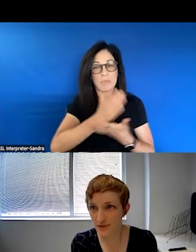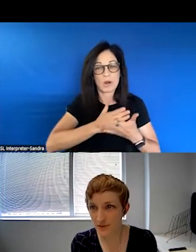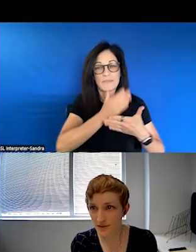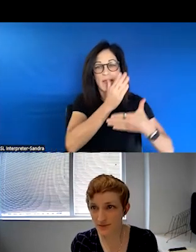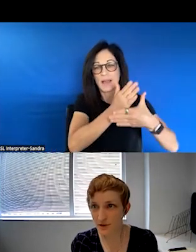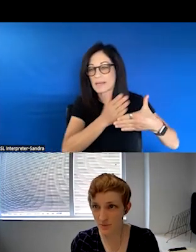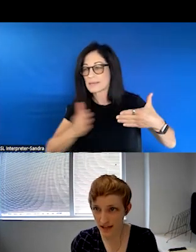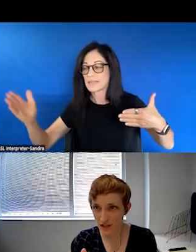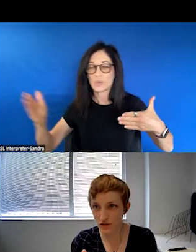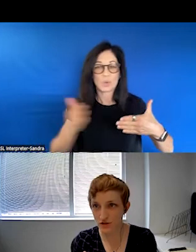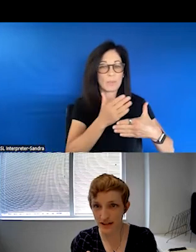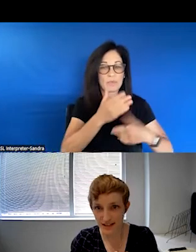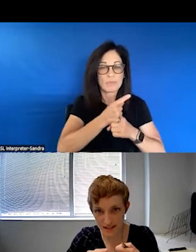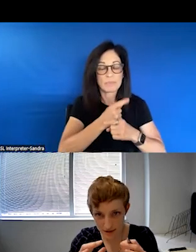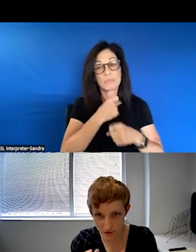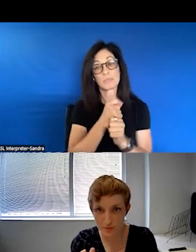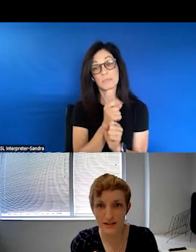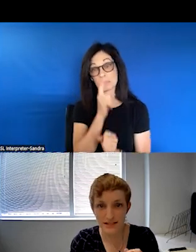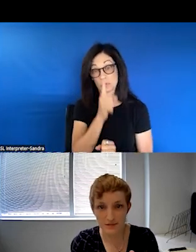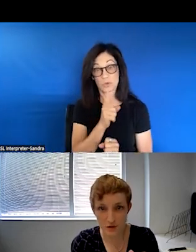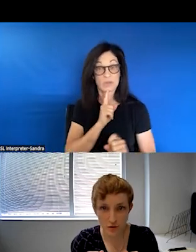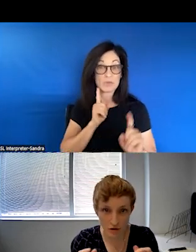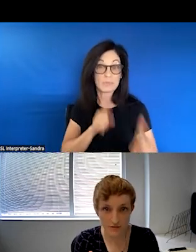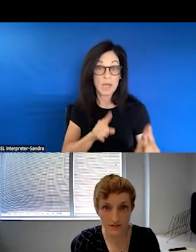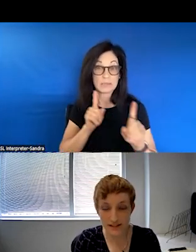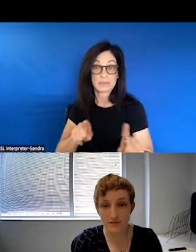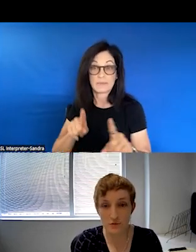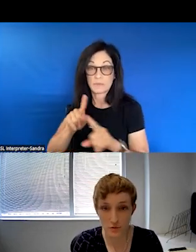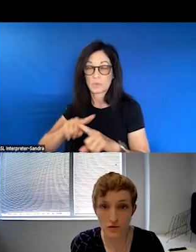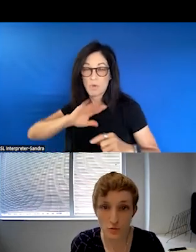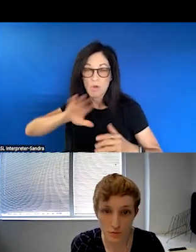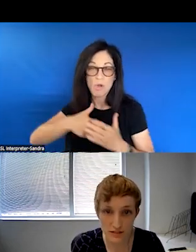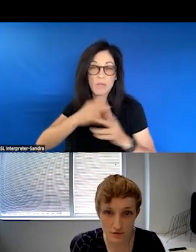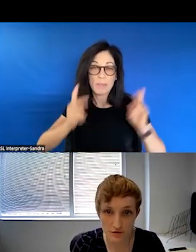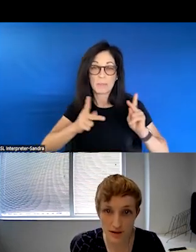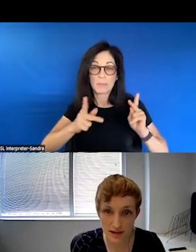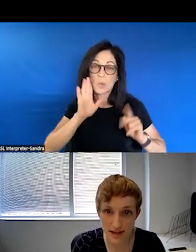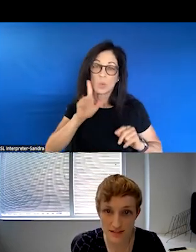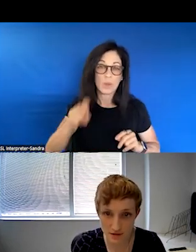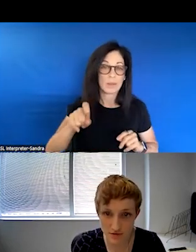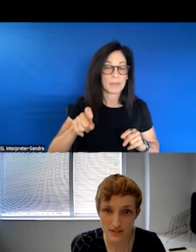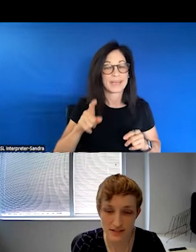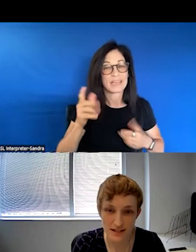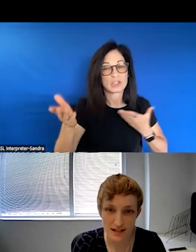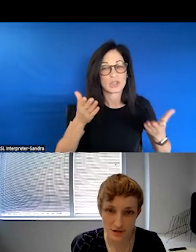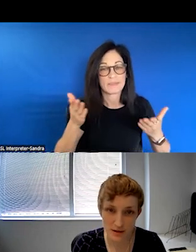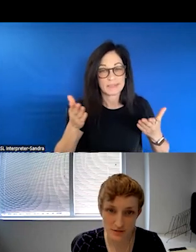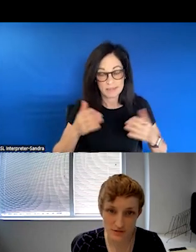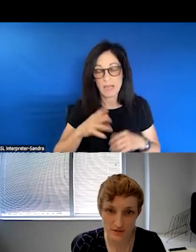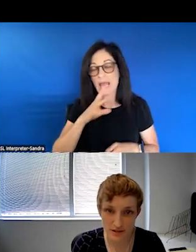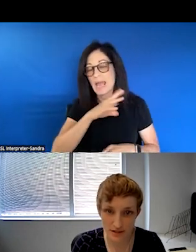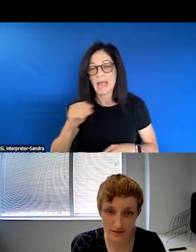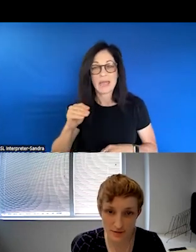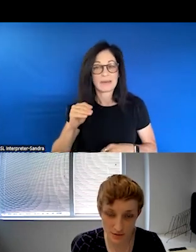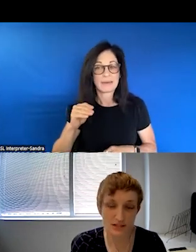right? Making sure that it is responsive to all of the individuals who will be served by that service and their